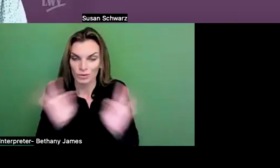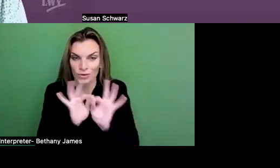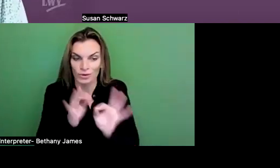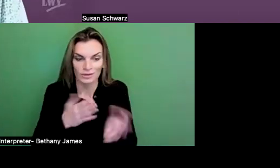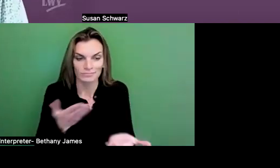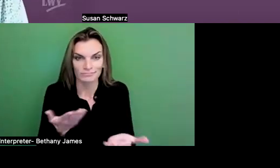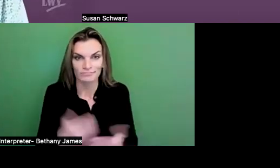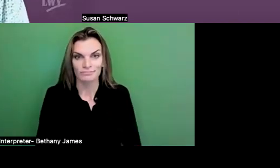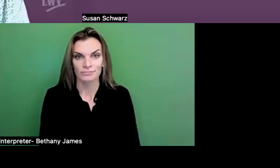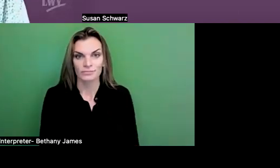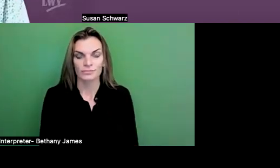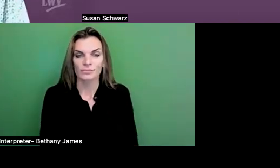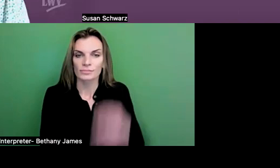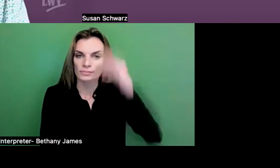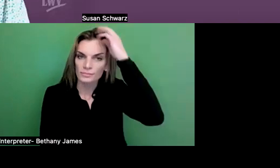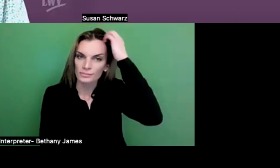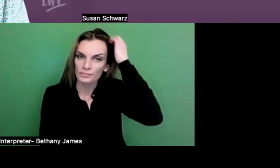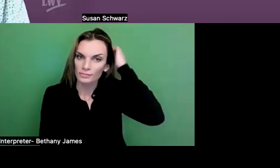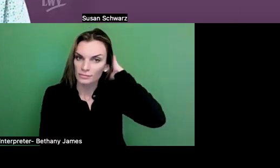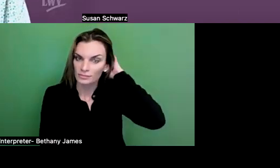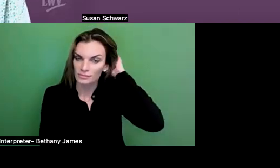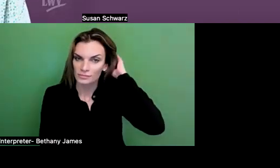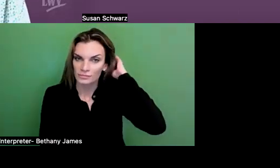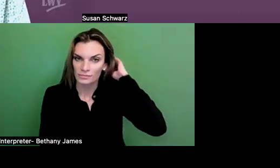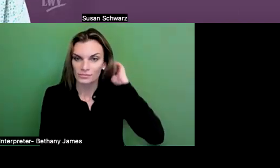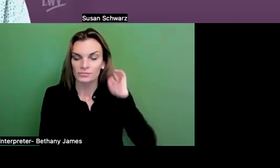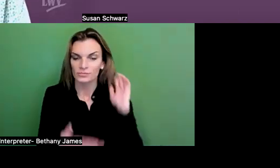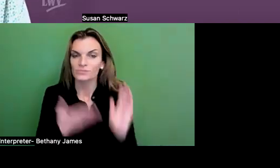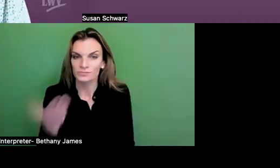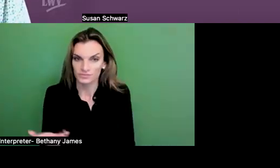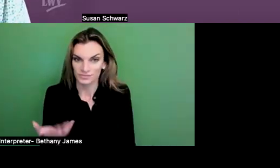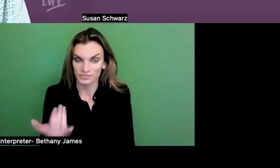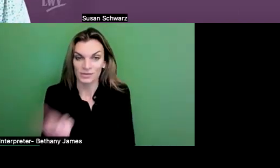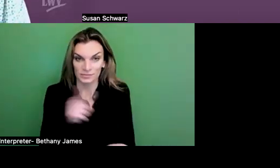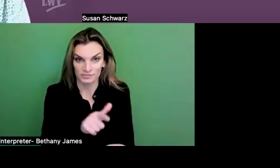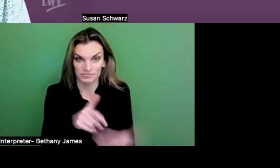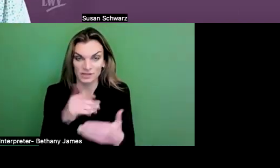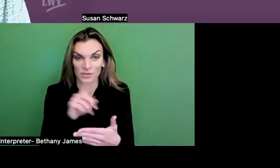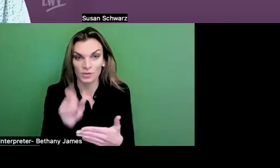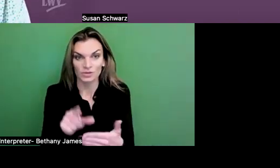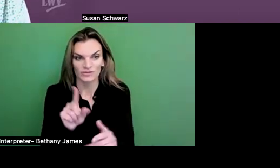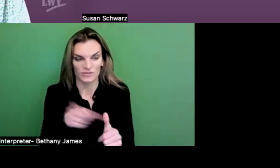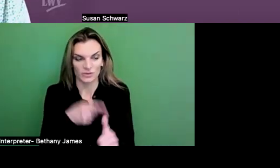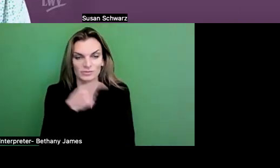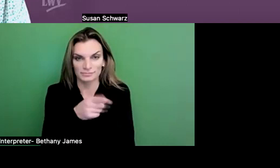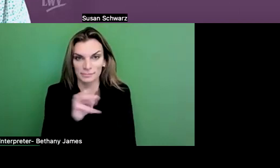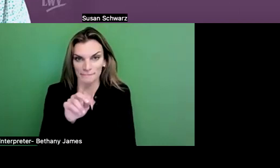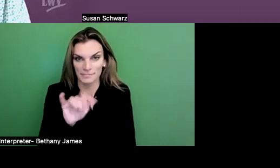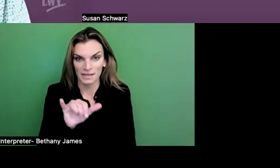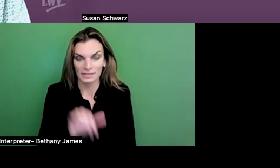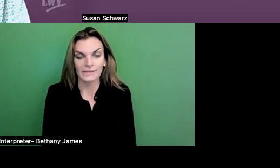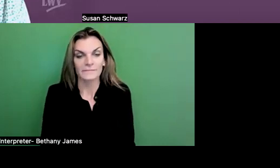well. Thank you, Mr. Manley. The next question, question 7, goes first to you. How well do you think the streets in Dobbs Ferry